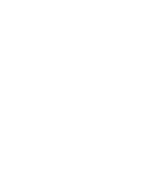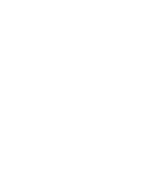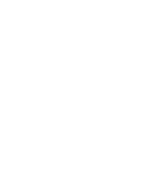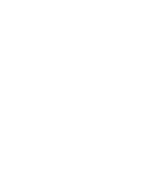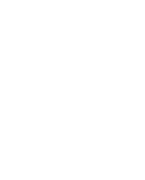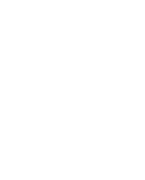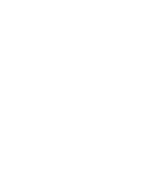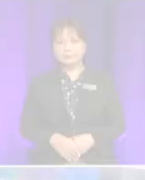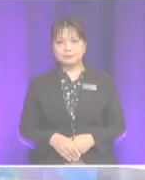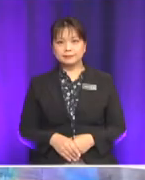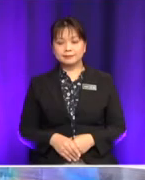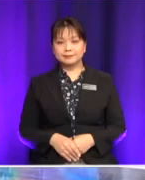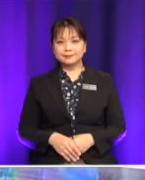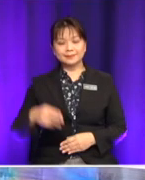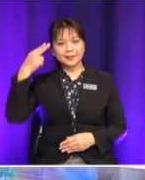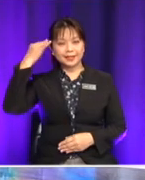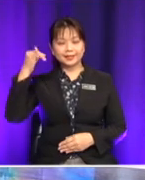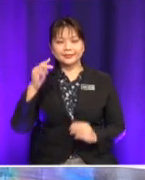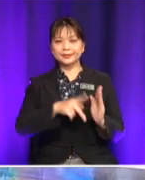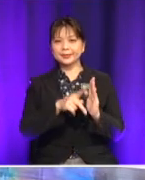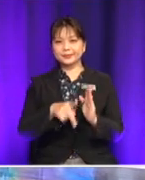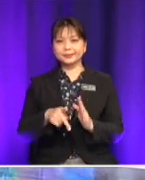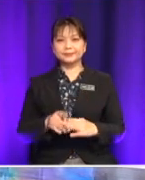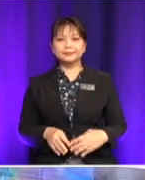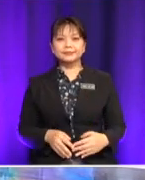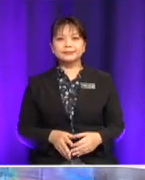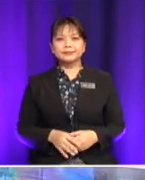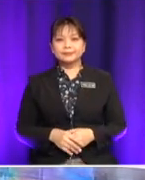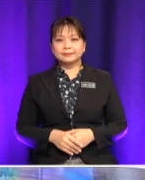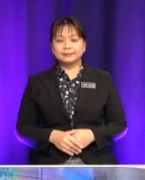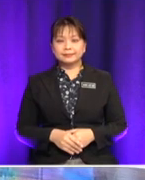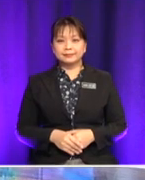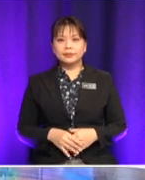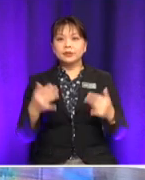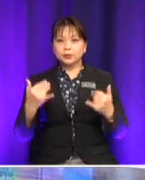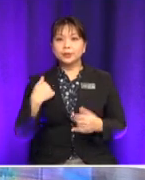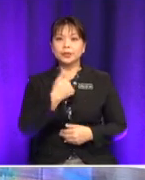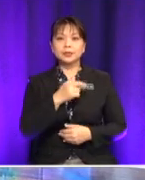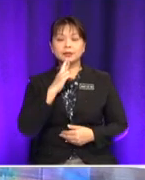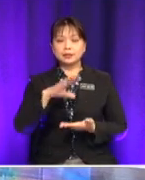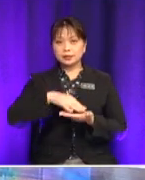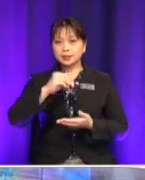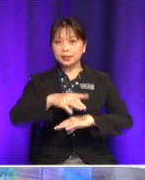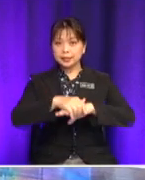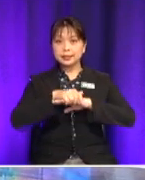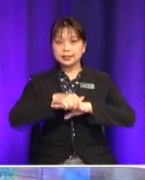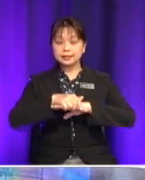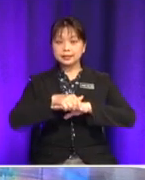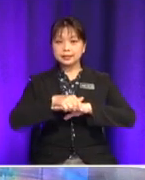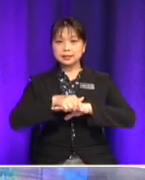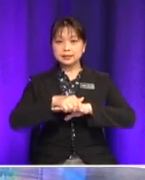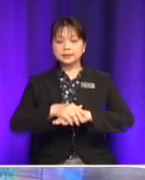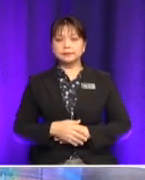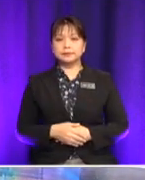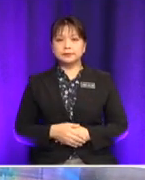KPM. Hi pupils, welcome back to EduwebTV KPM, and today we are learning Bahasa Inggeris and our